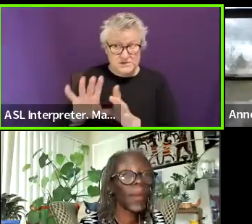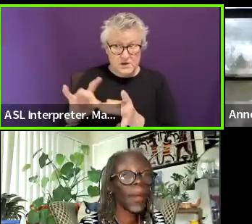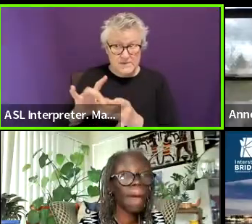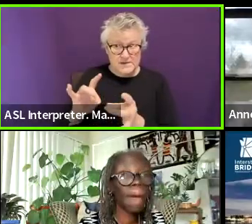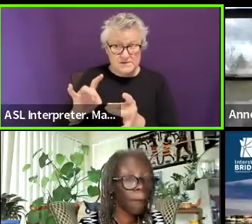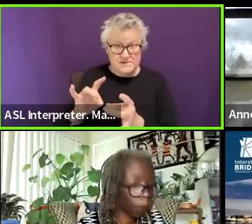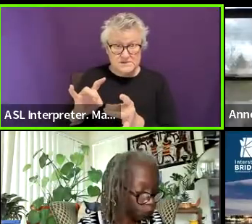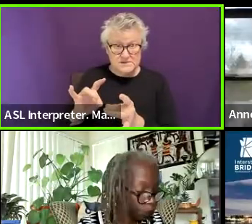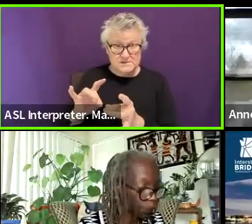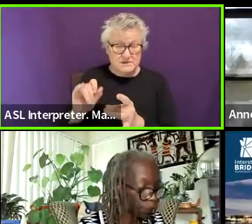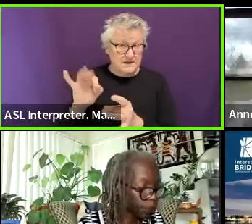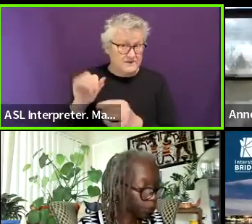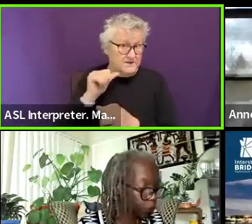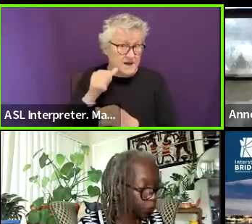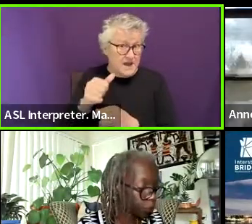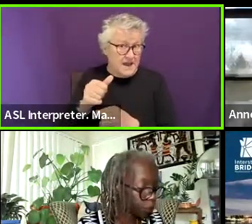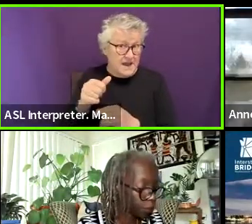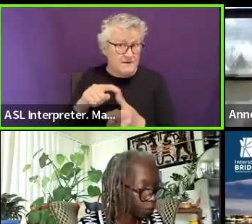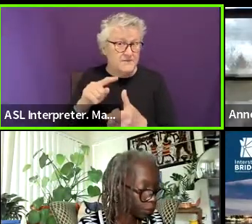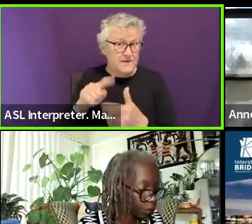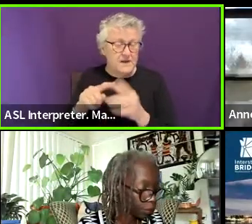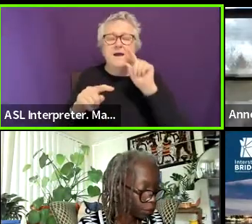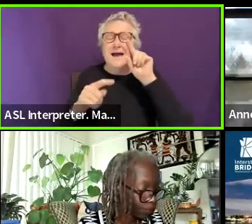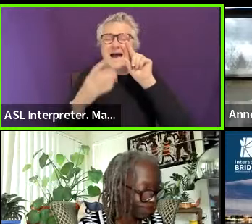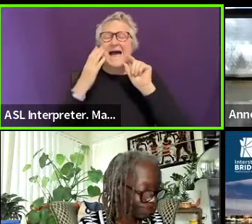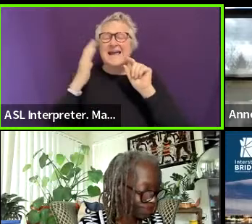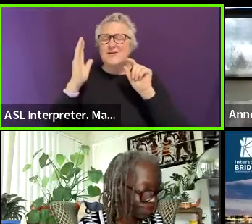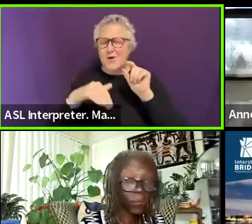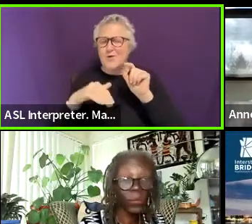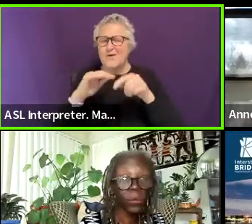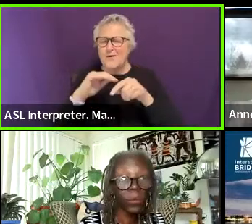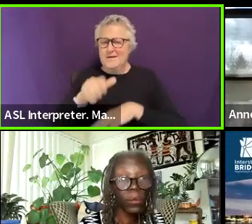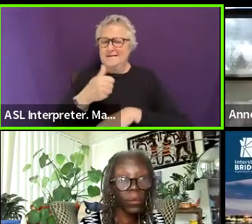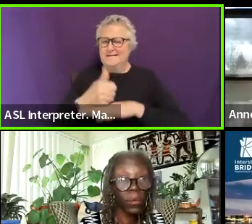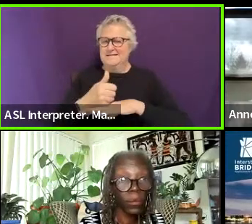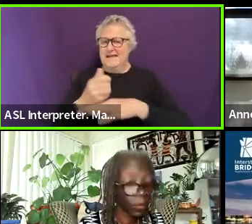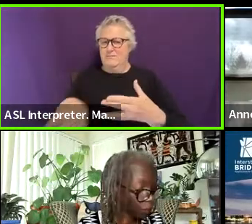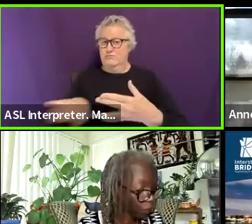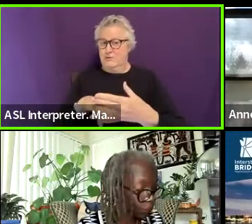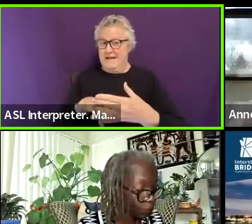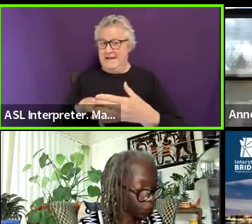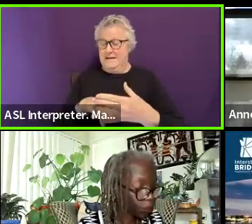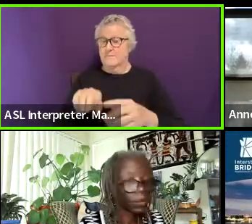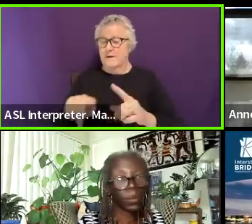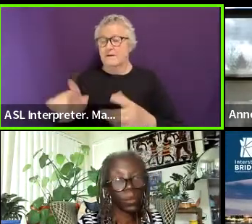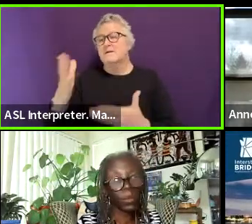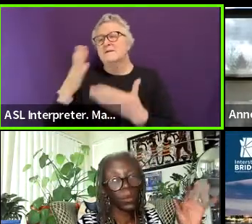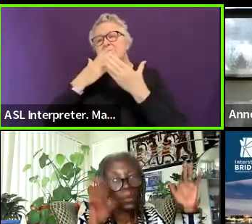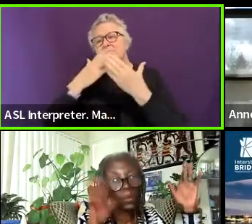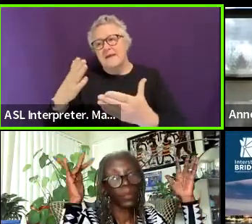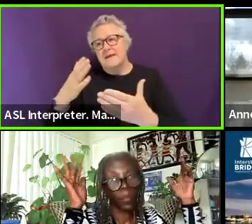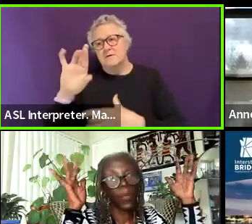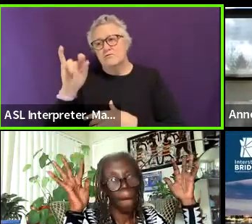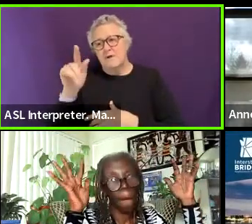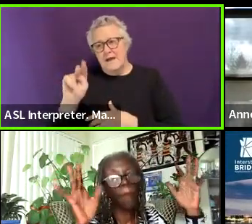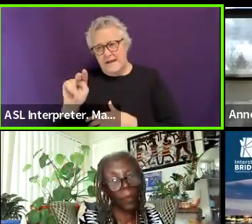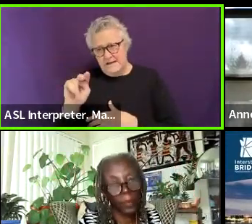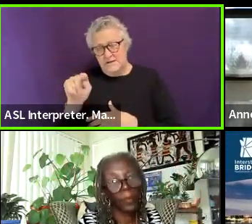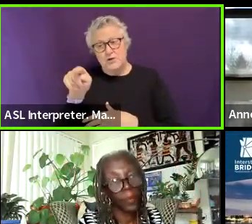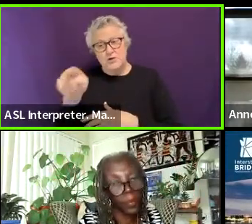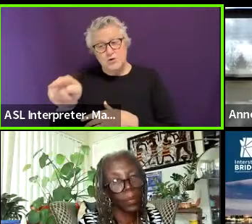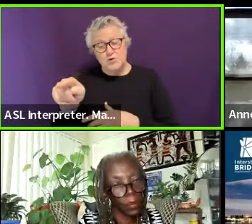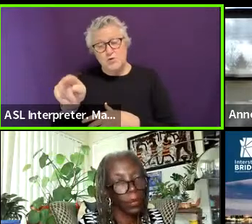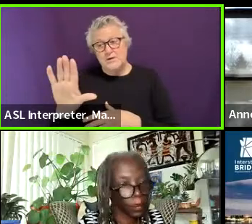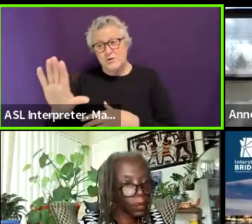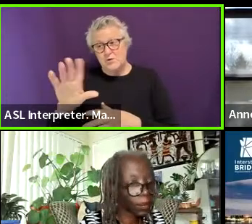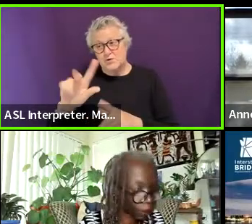into our next presentation. I know I programmed a break. Thanks, Ryan. You and your team have done a yeoman's work in